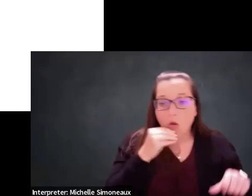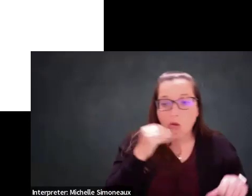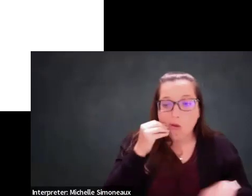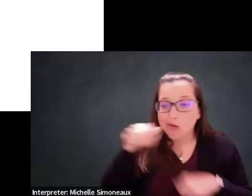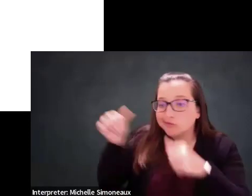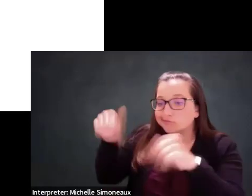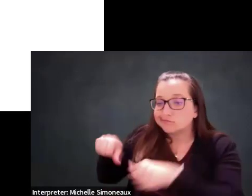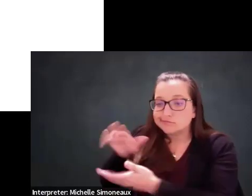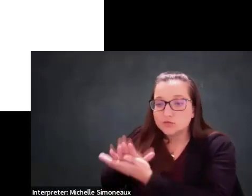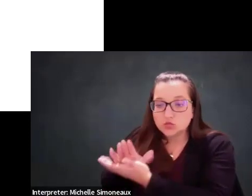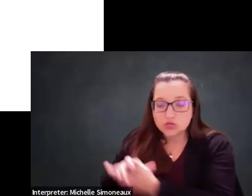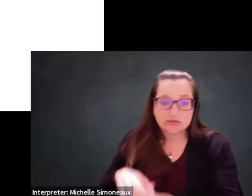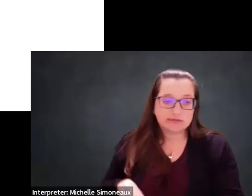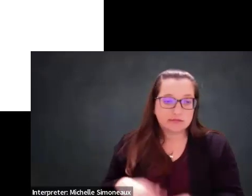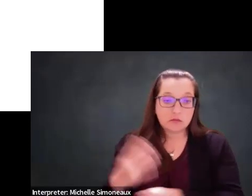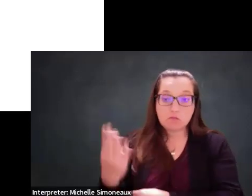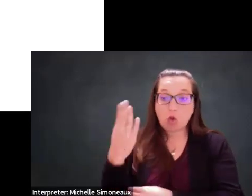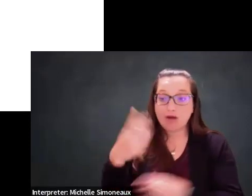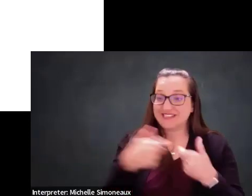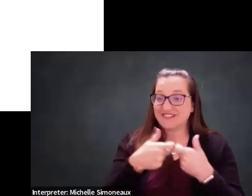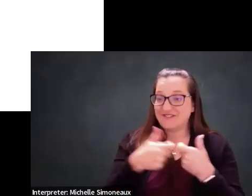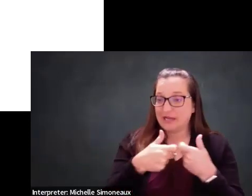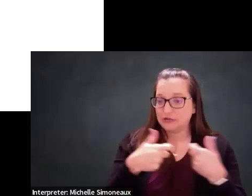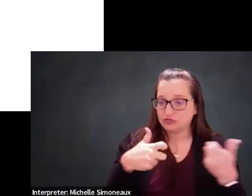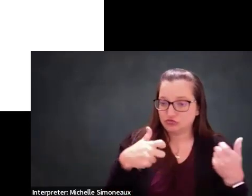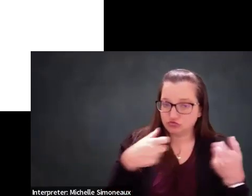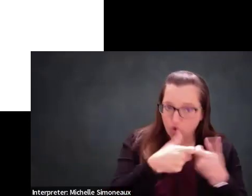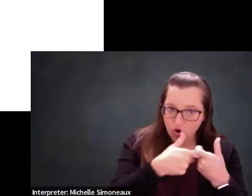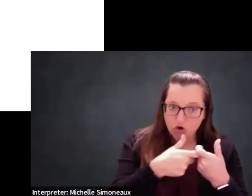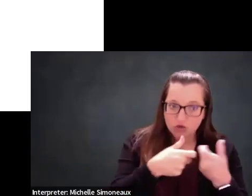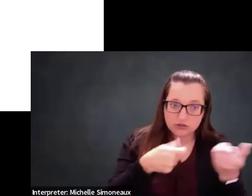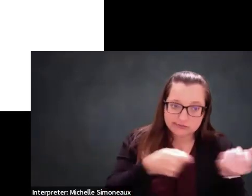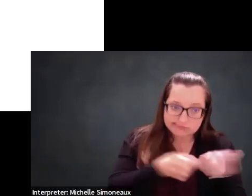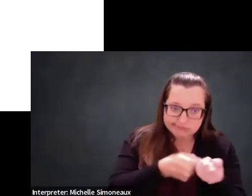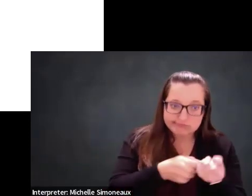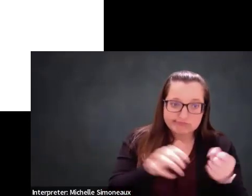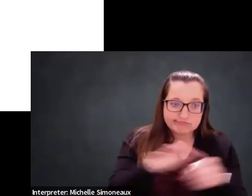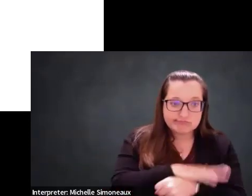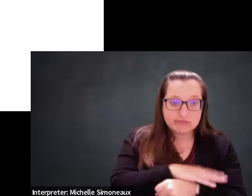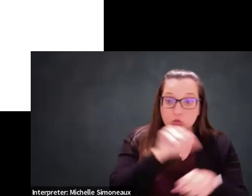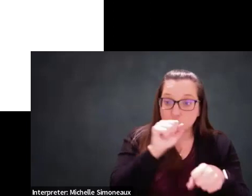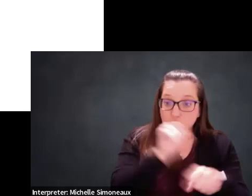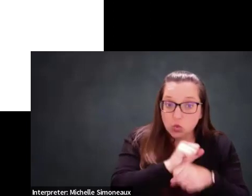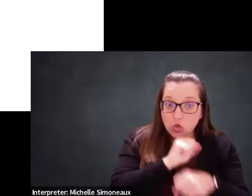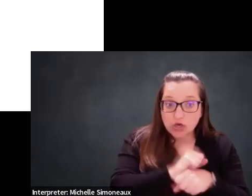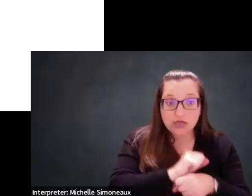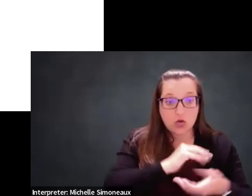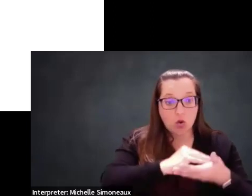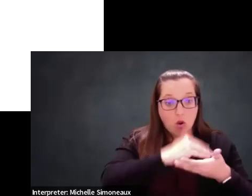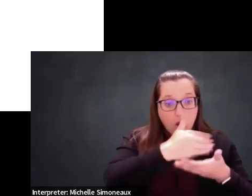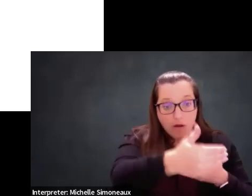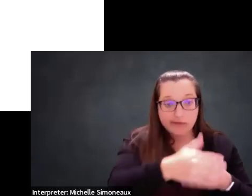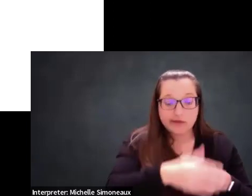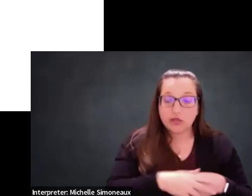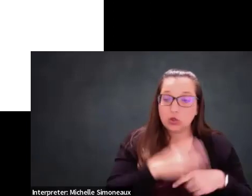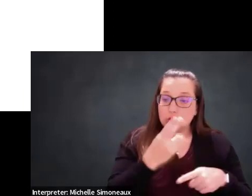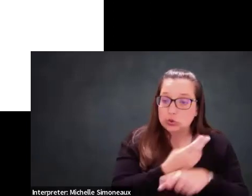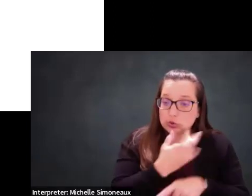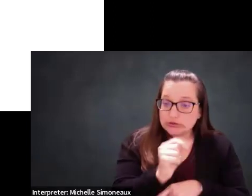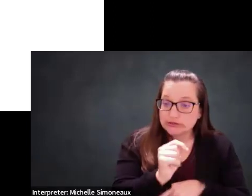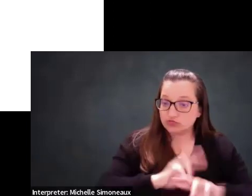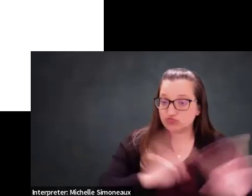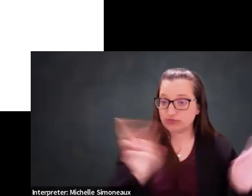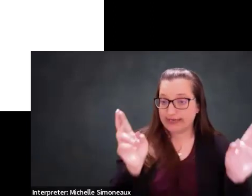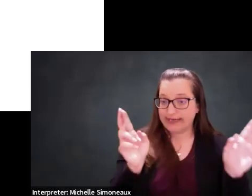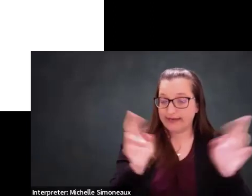So in the air, my device is charged, my device is turned on and working, my communication app is open and ready to be used. So maybe in the afternoon, my